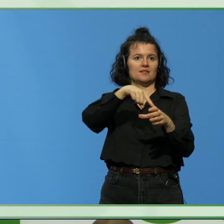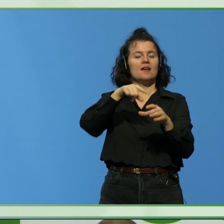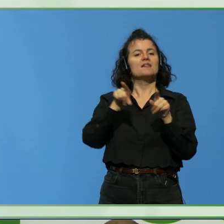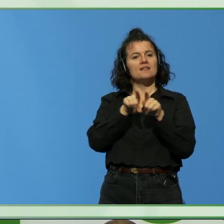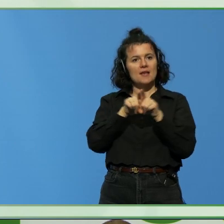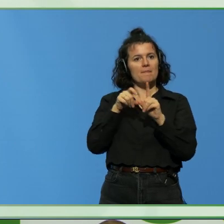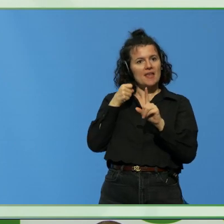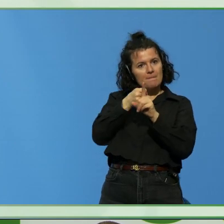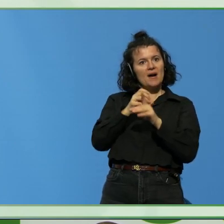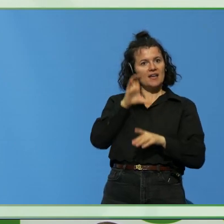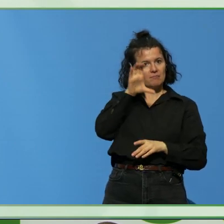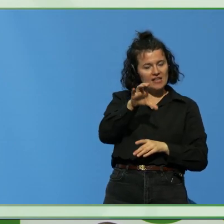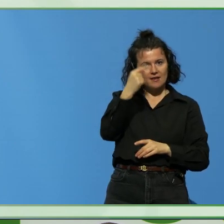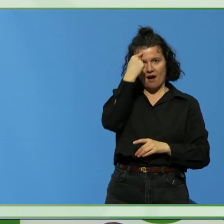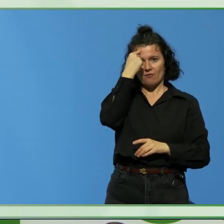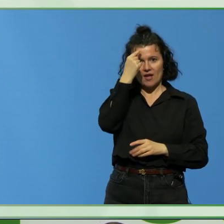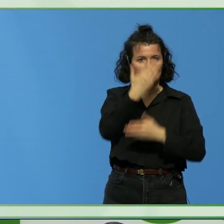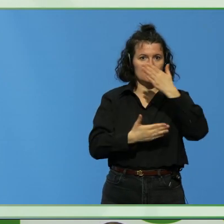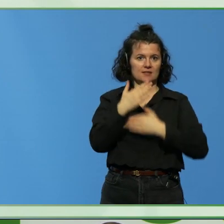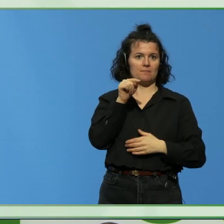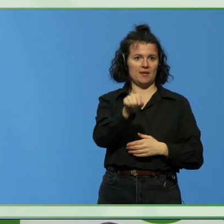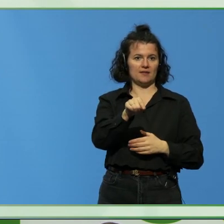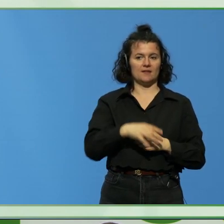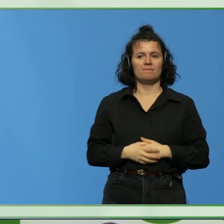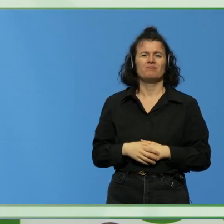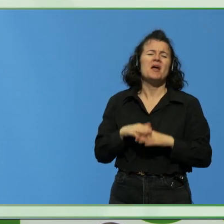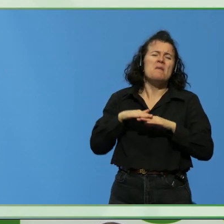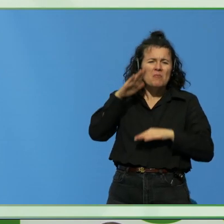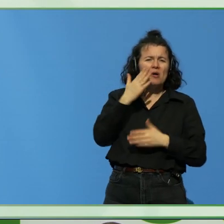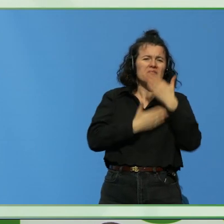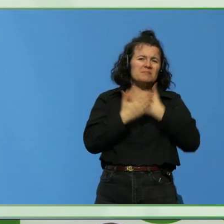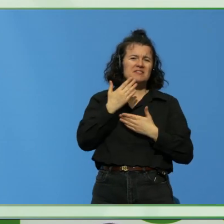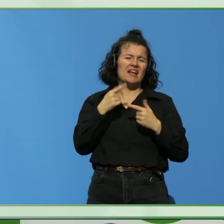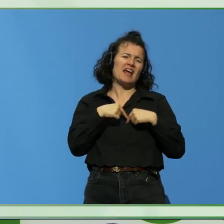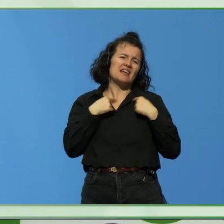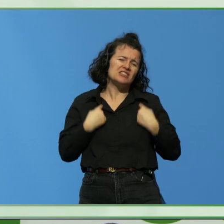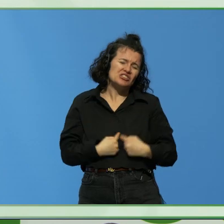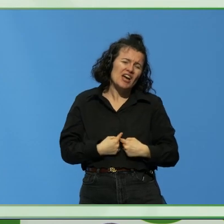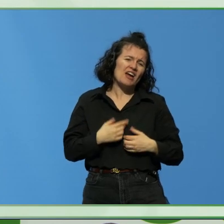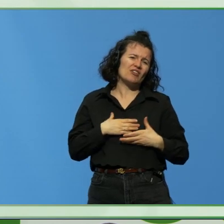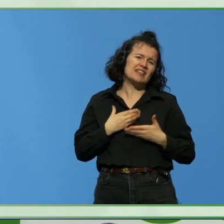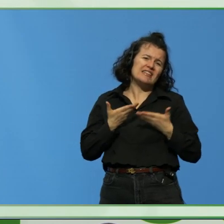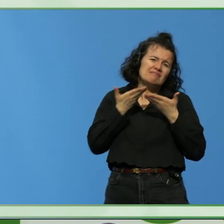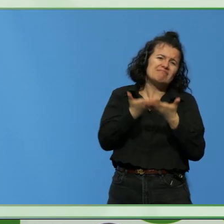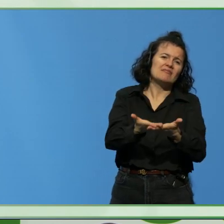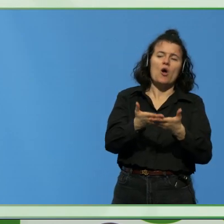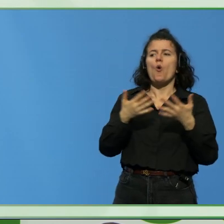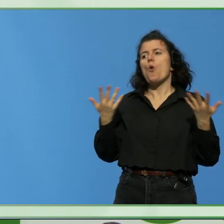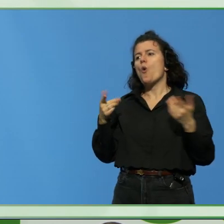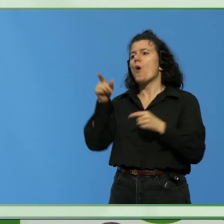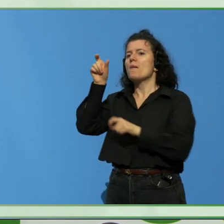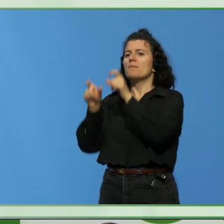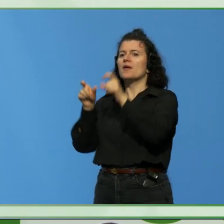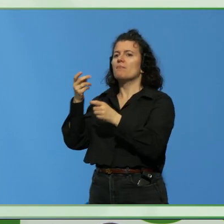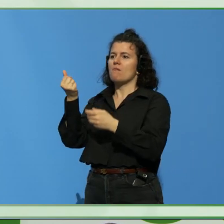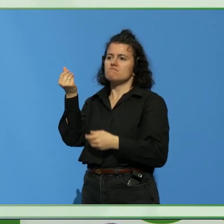Again, like I said, it's often, disability is often seen as a charity, philanthropic work, rather than as